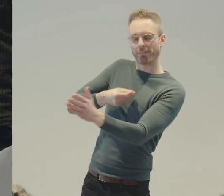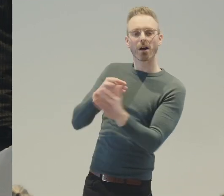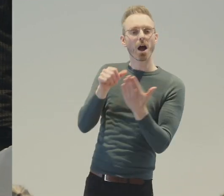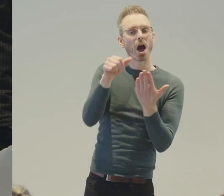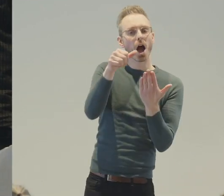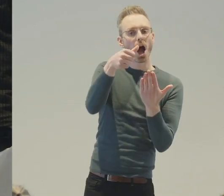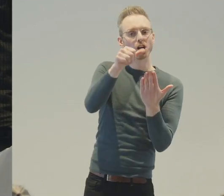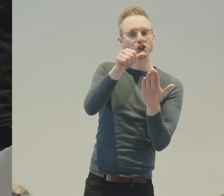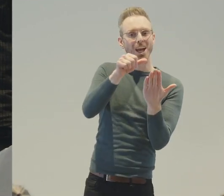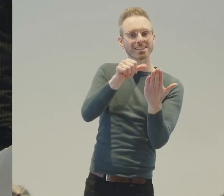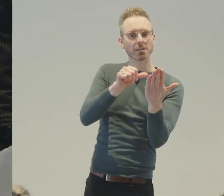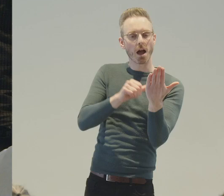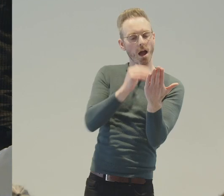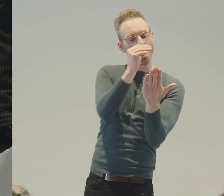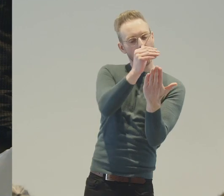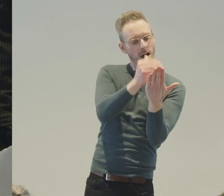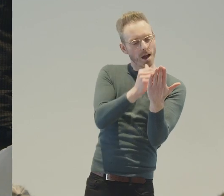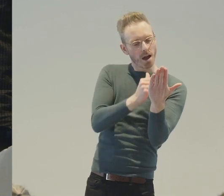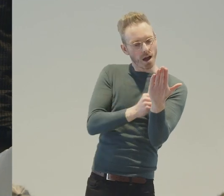with